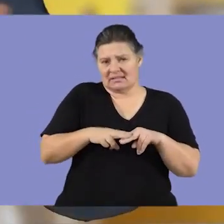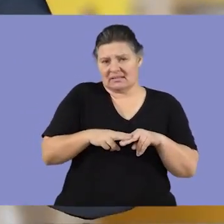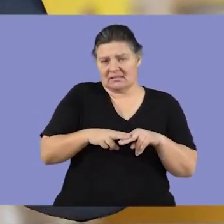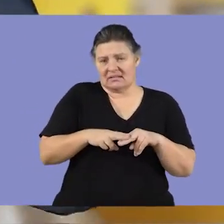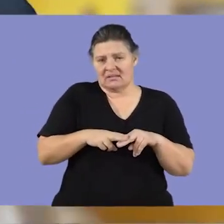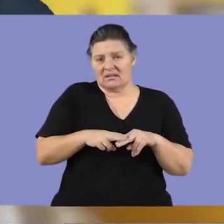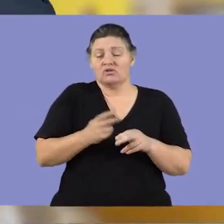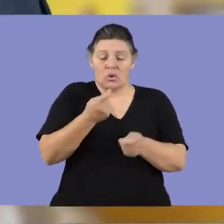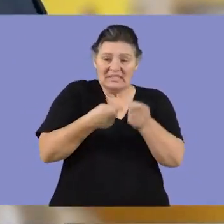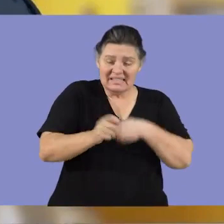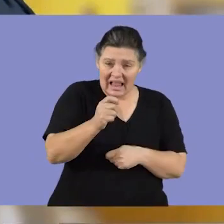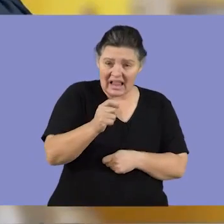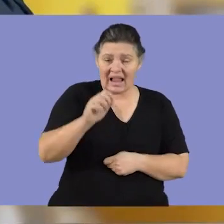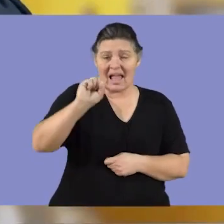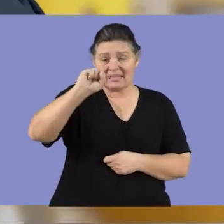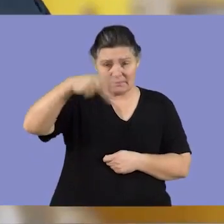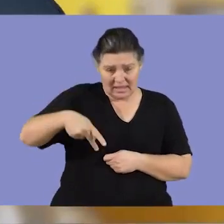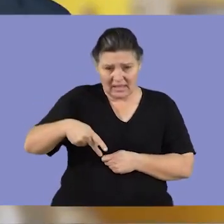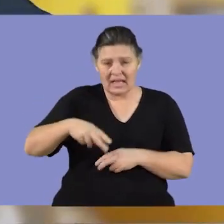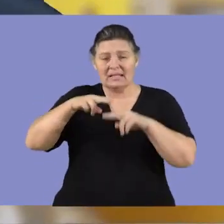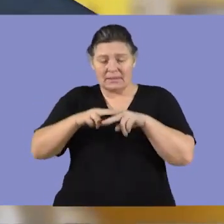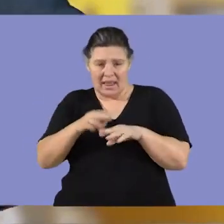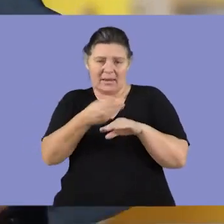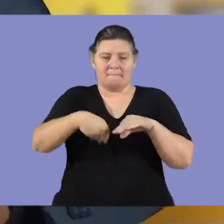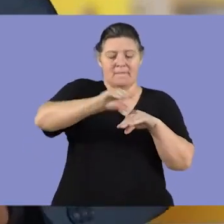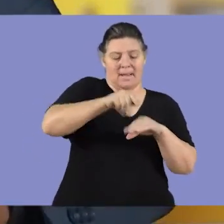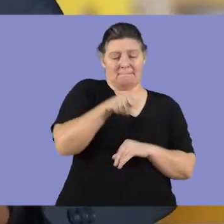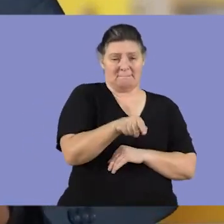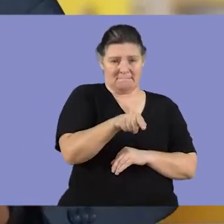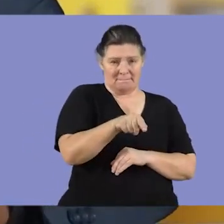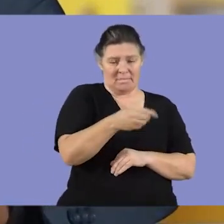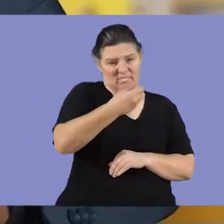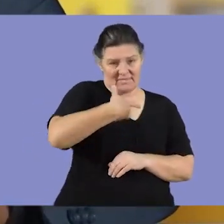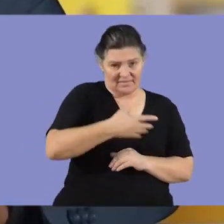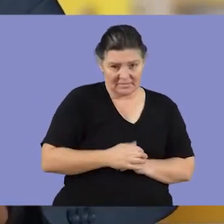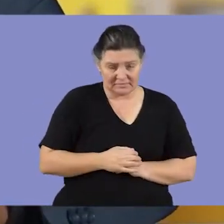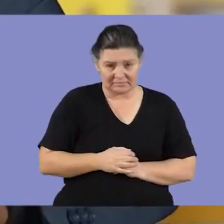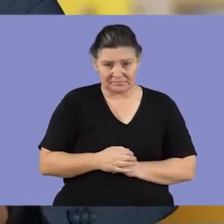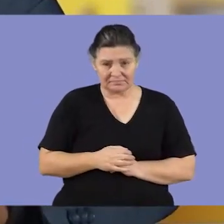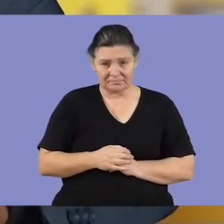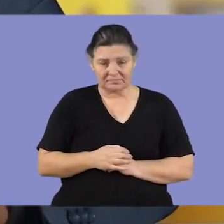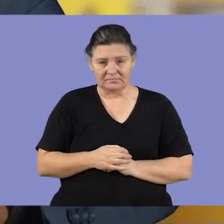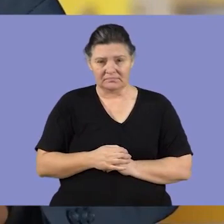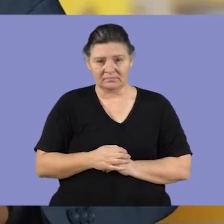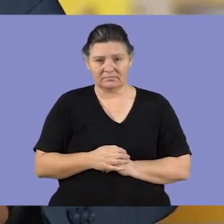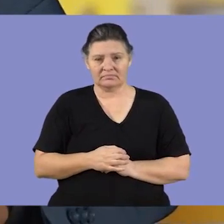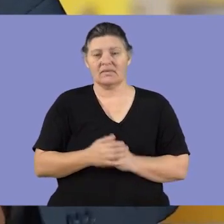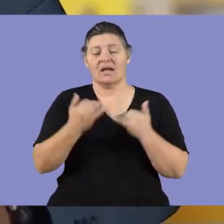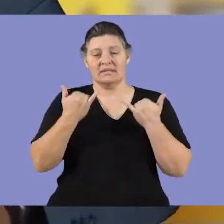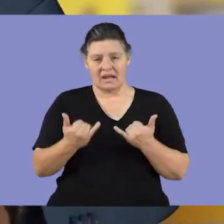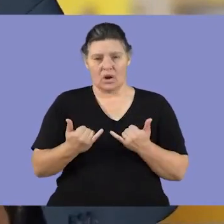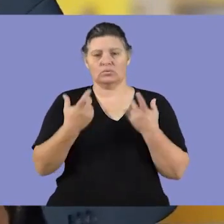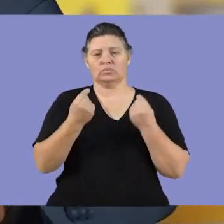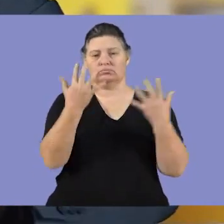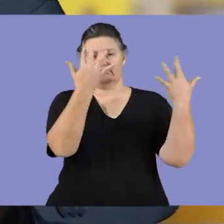depends. Therefore, your selling price would then depend on the markup that you would have been given. All right. So I